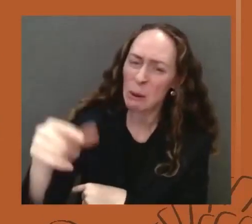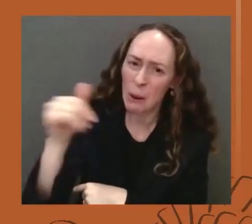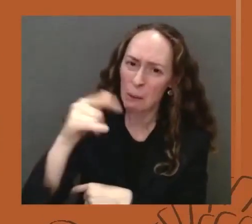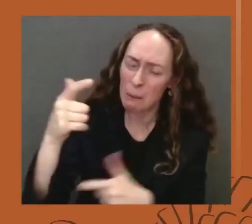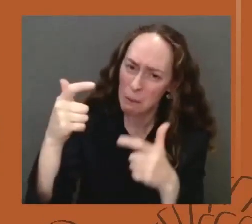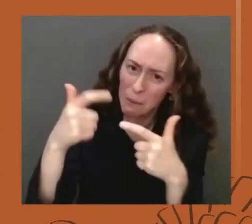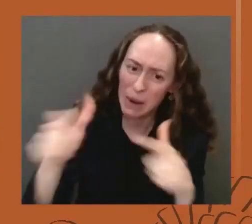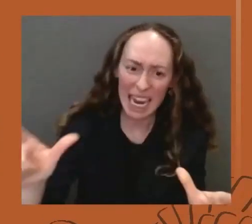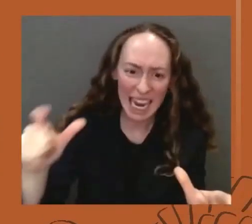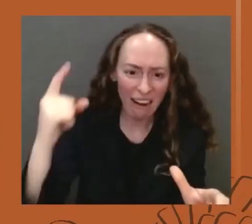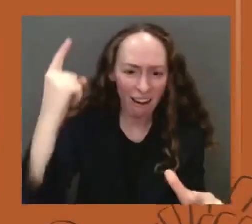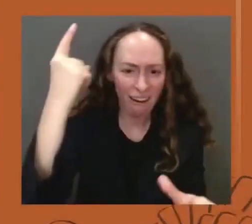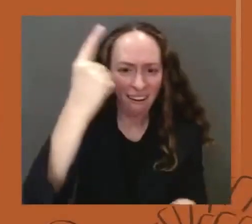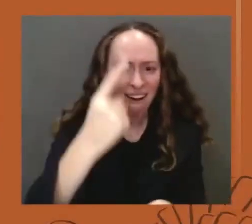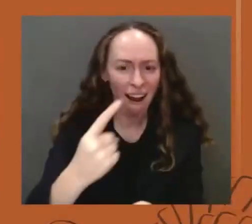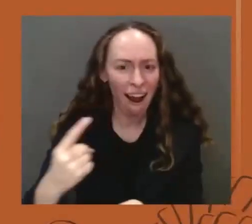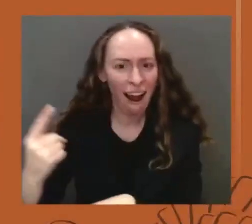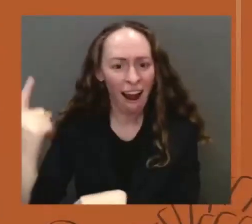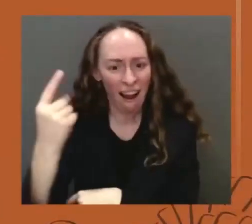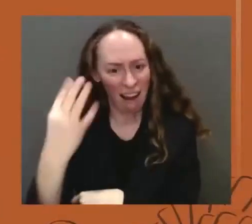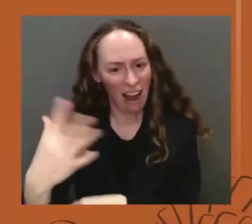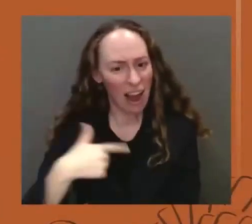I'm impressed.